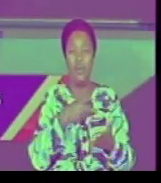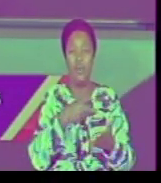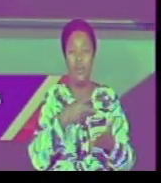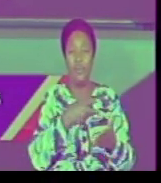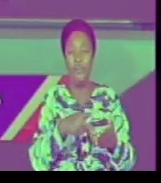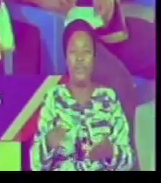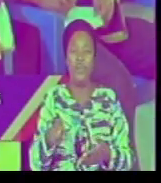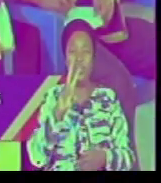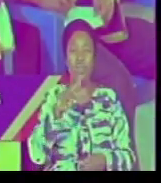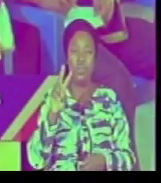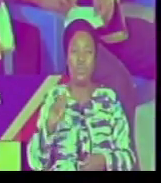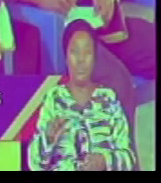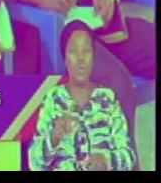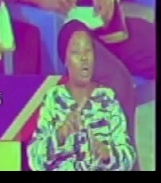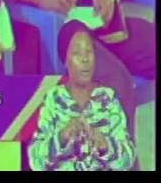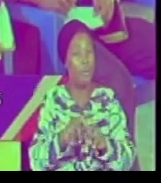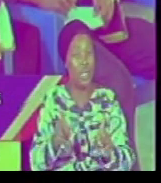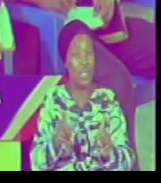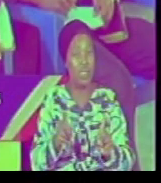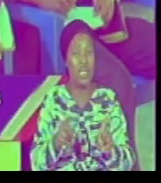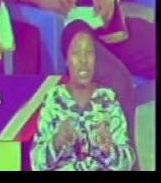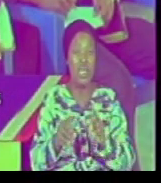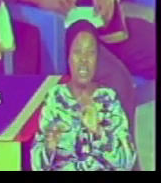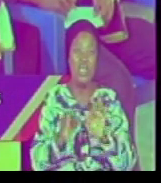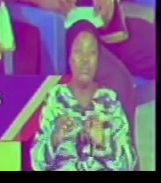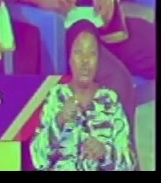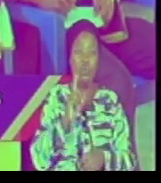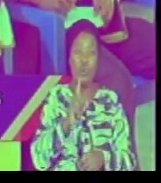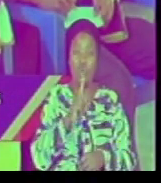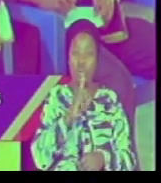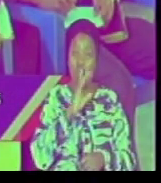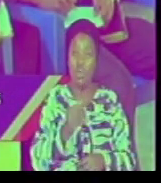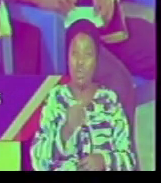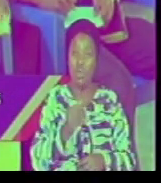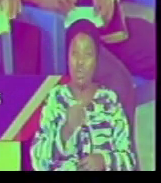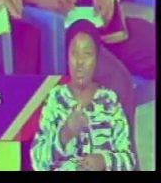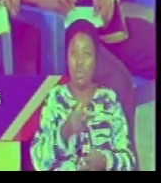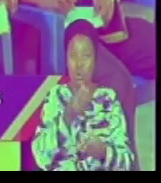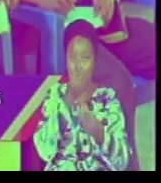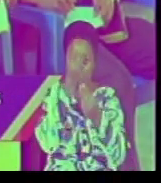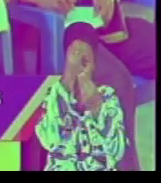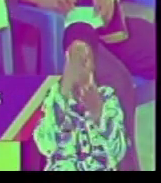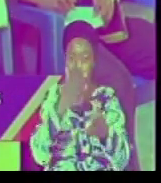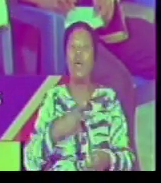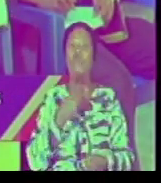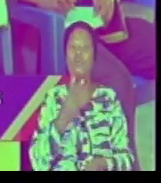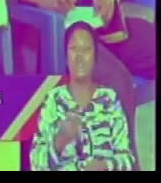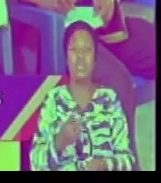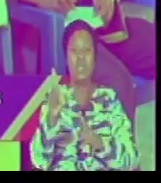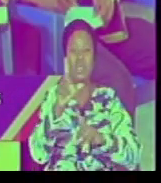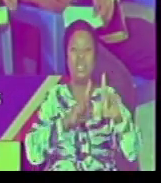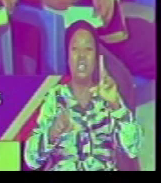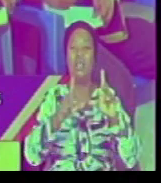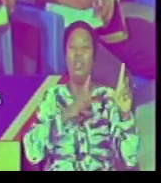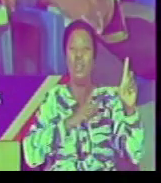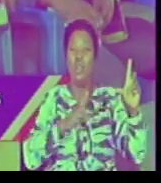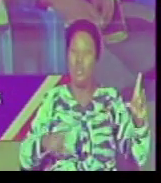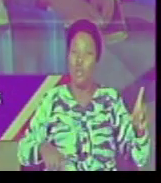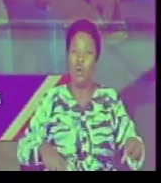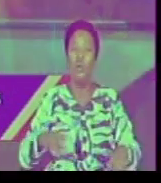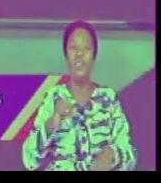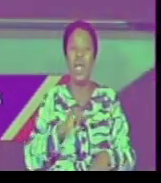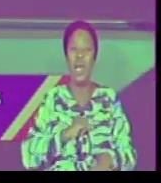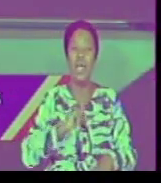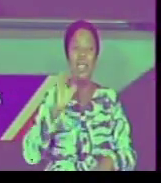if thou shalt indeed obey my voice, Lord, I will obey. Lord, I will